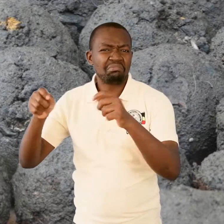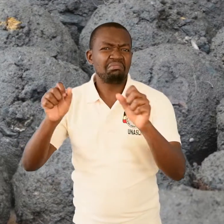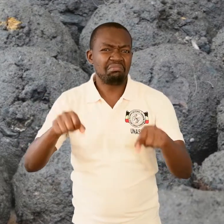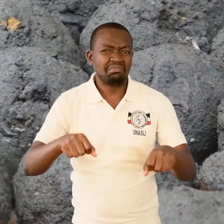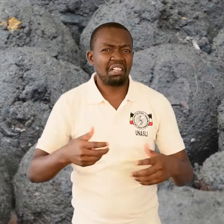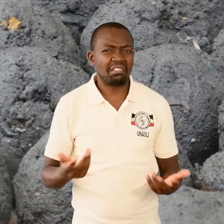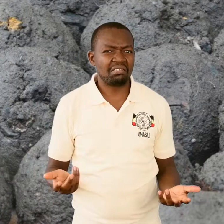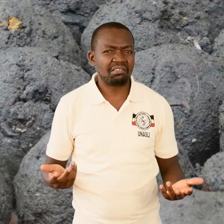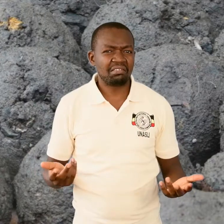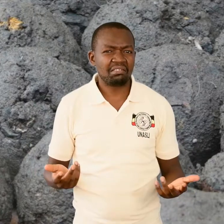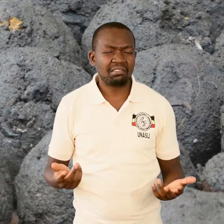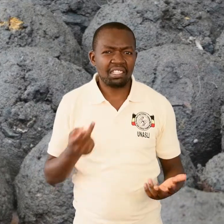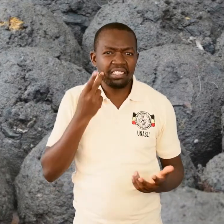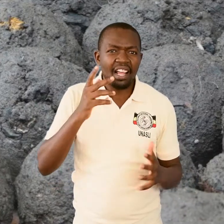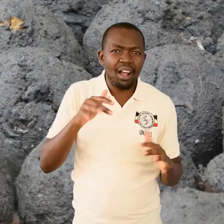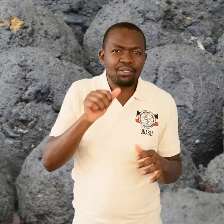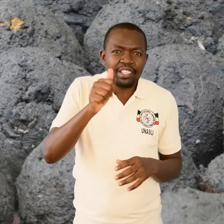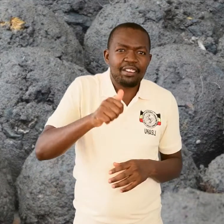to earn a living.